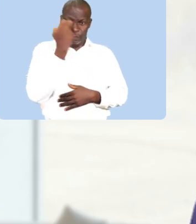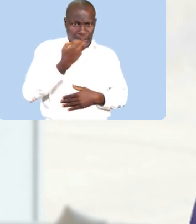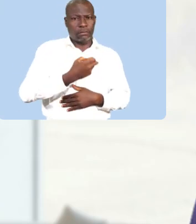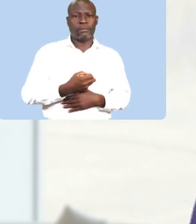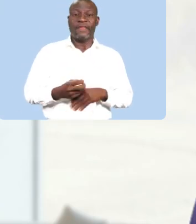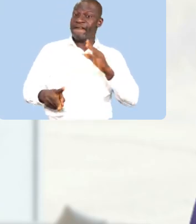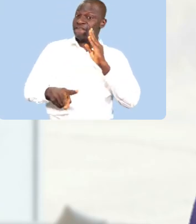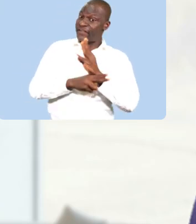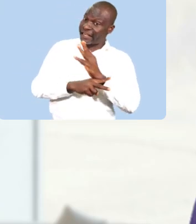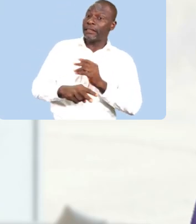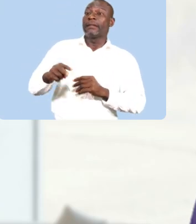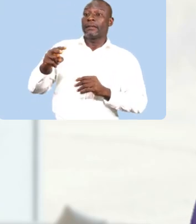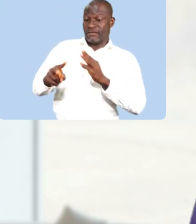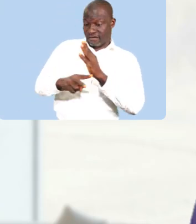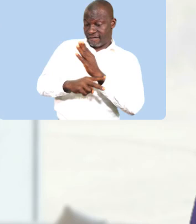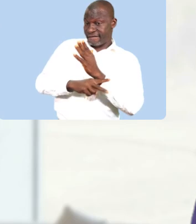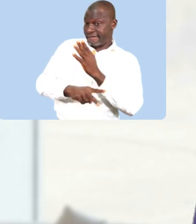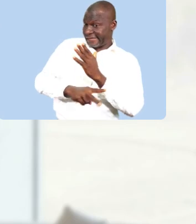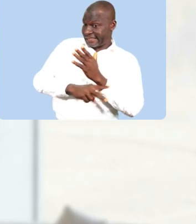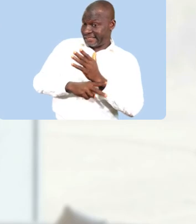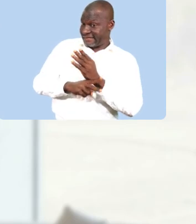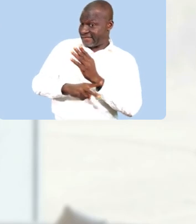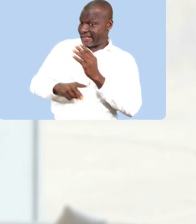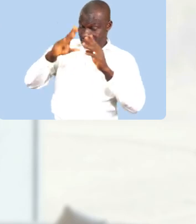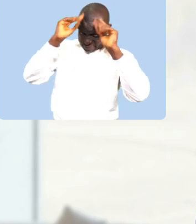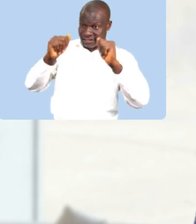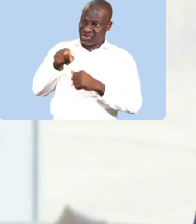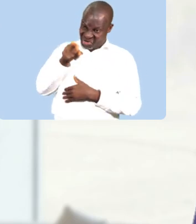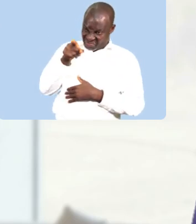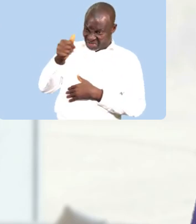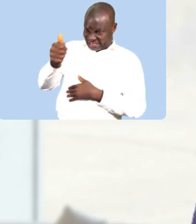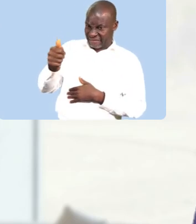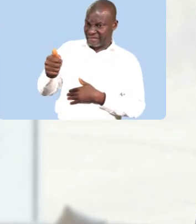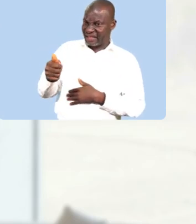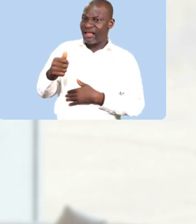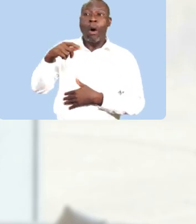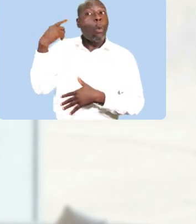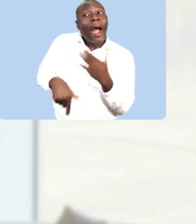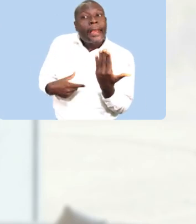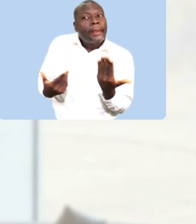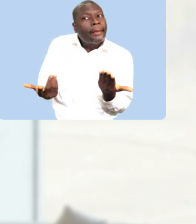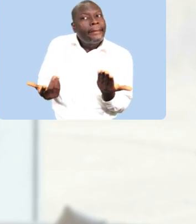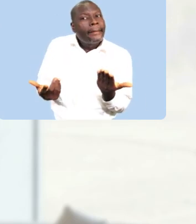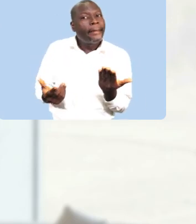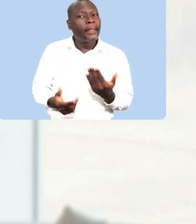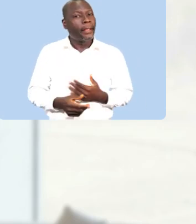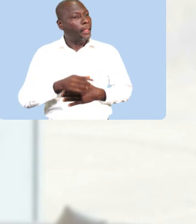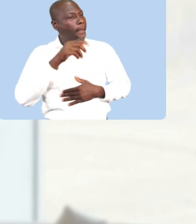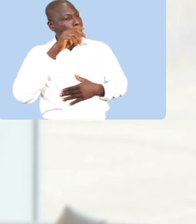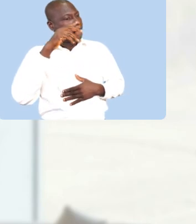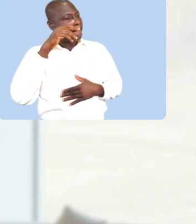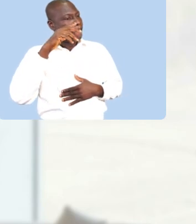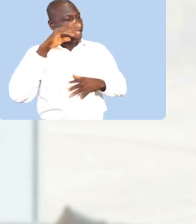president wan kasa wo se den. Me na popa e wuti me. Ma me nche